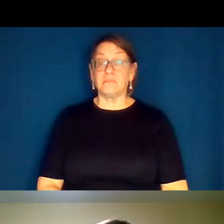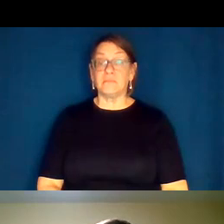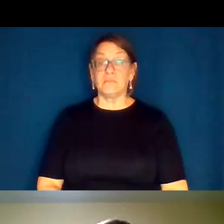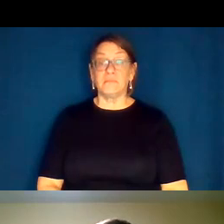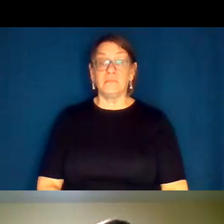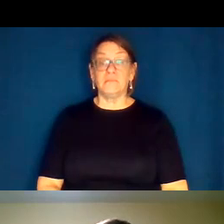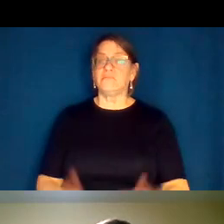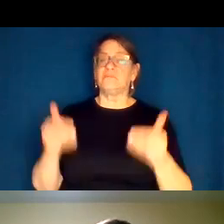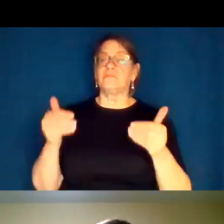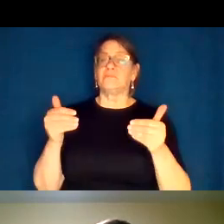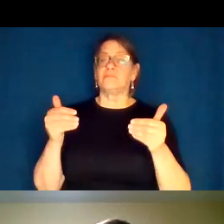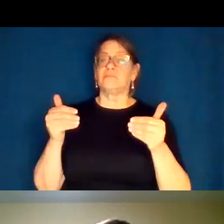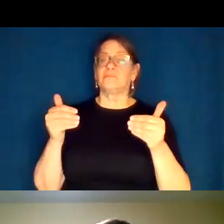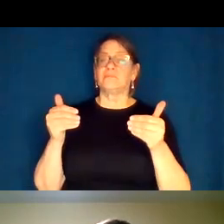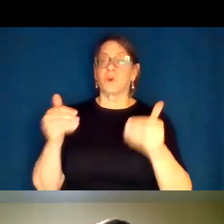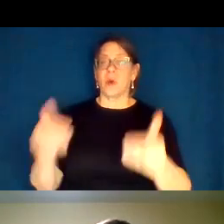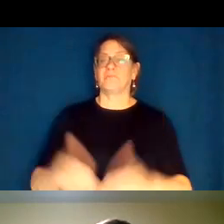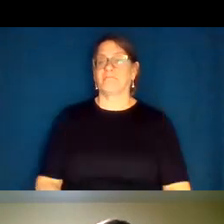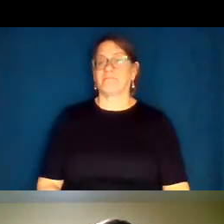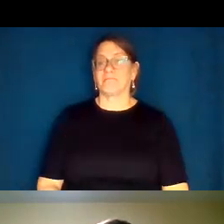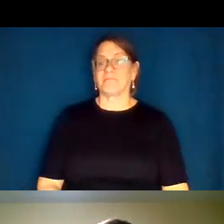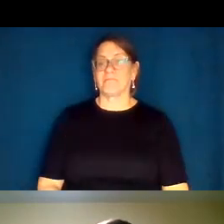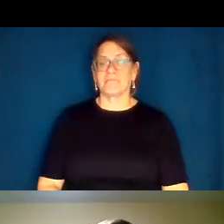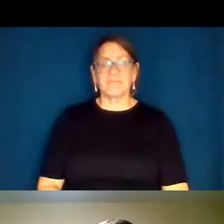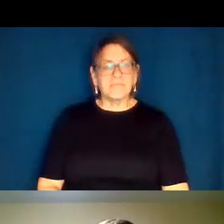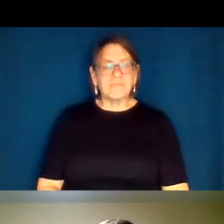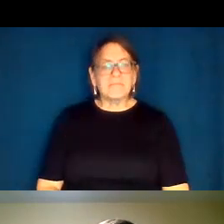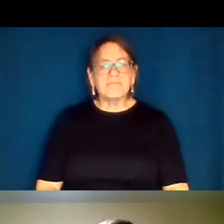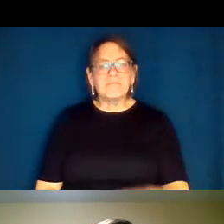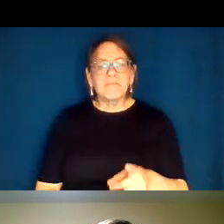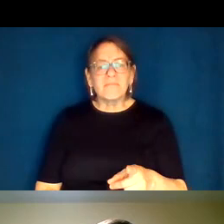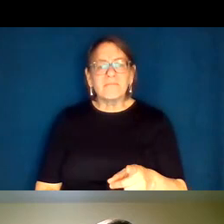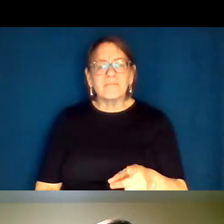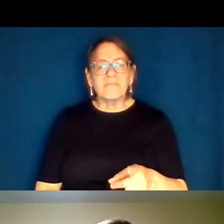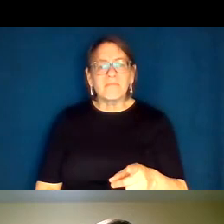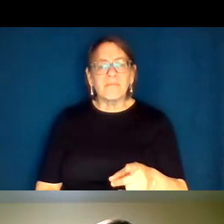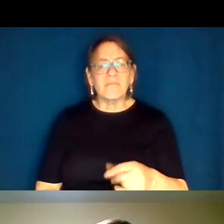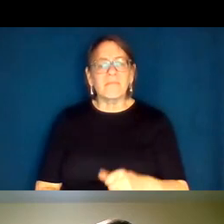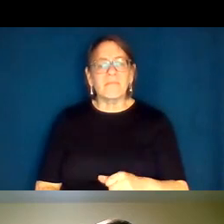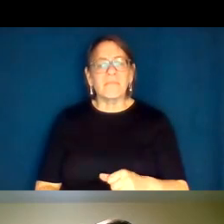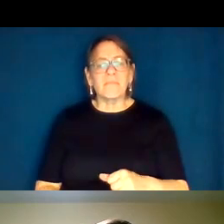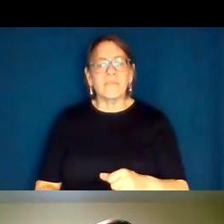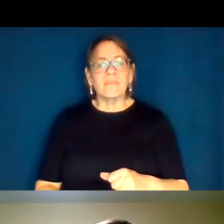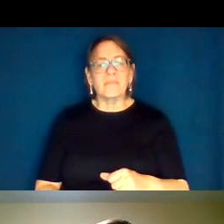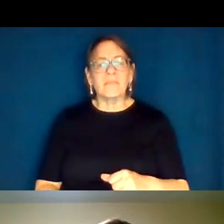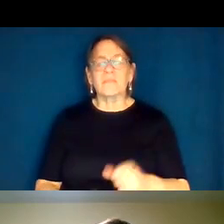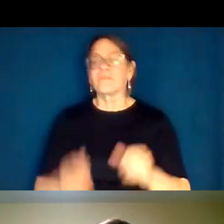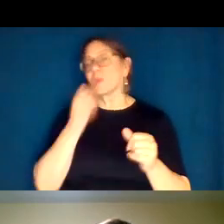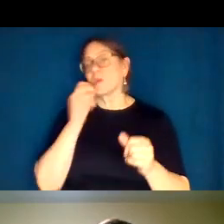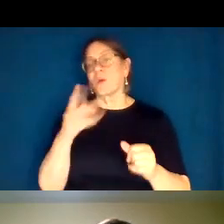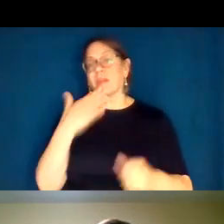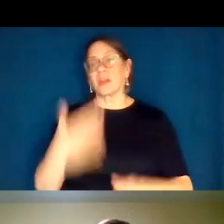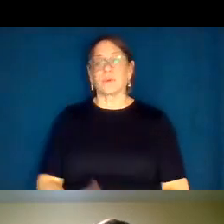All right, go far. People can see it, so you may proceed. Thank you.